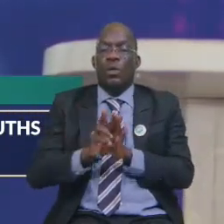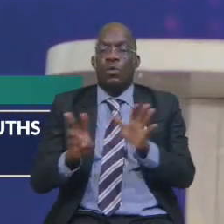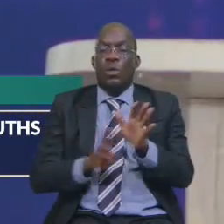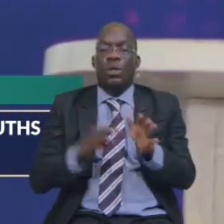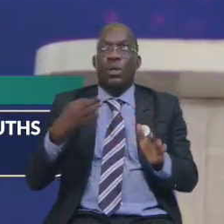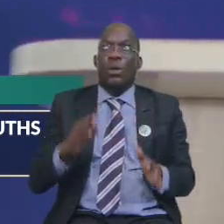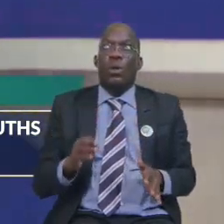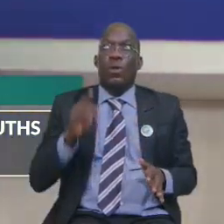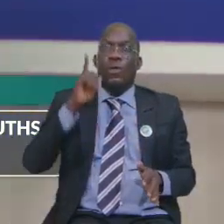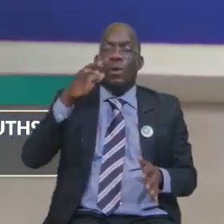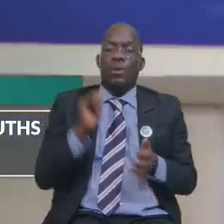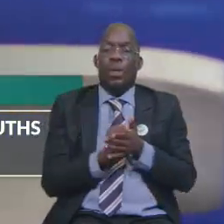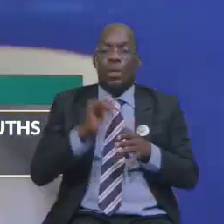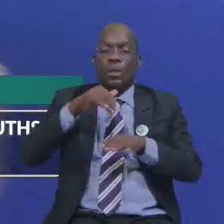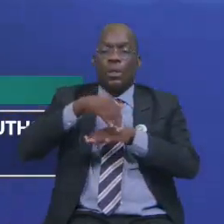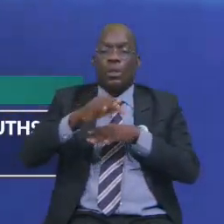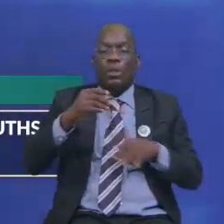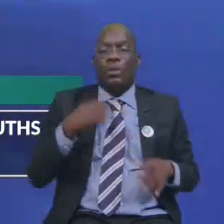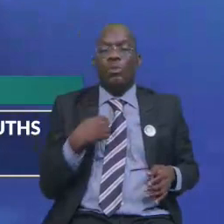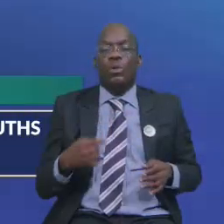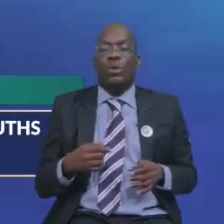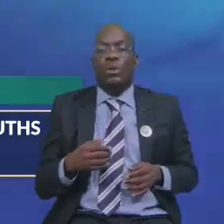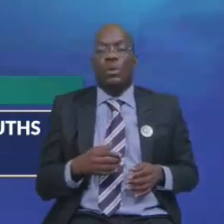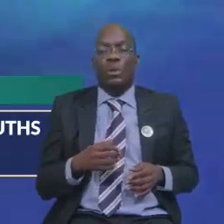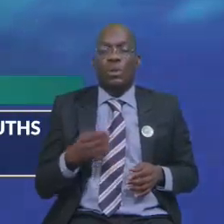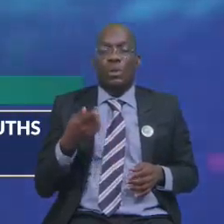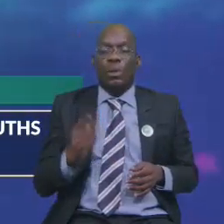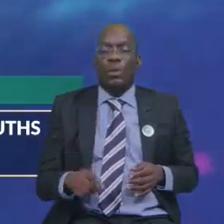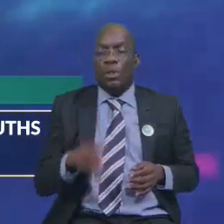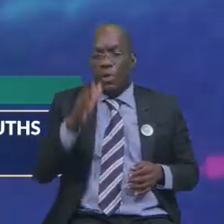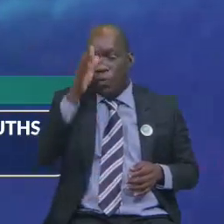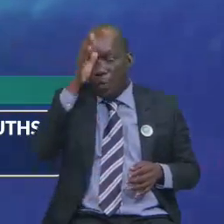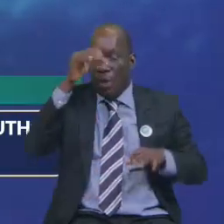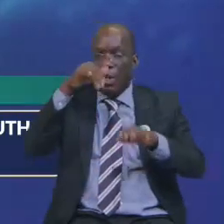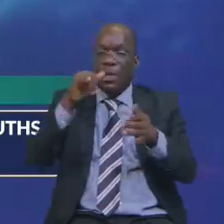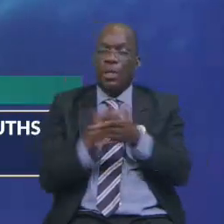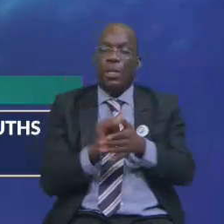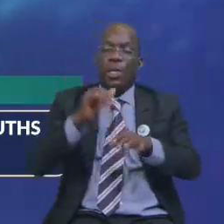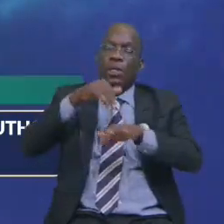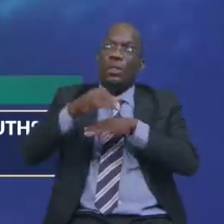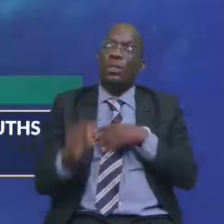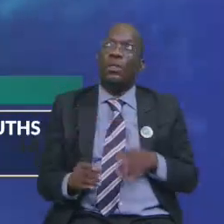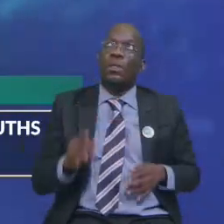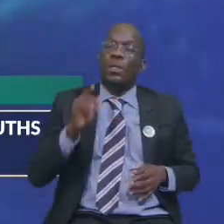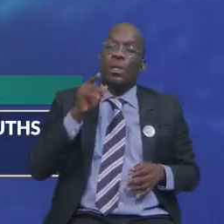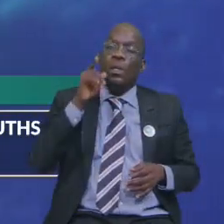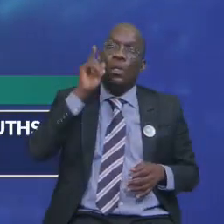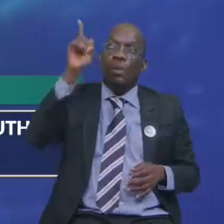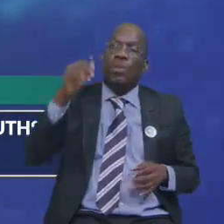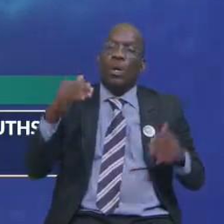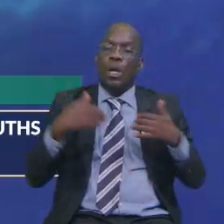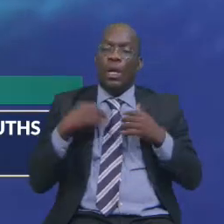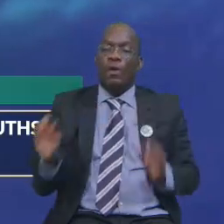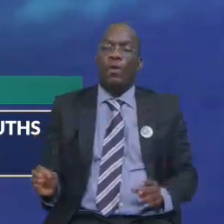him that sent me. The Father that sent him had set the goal,